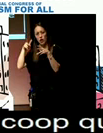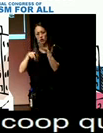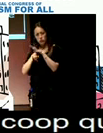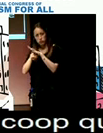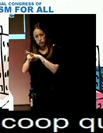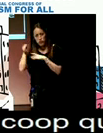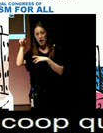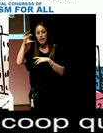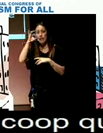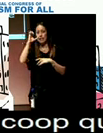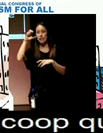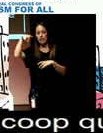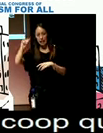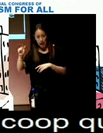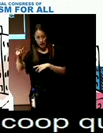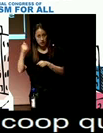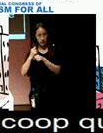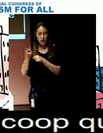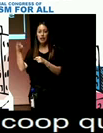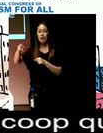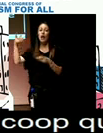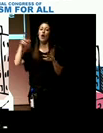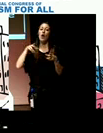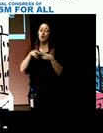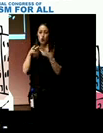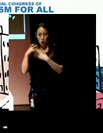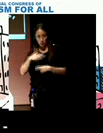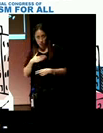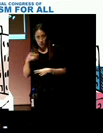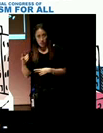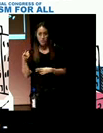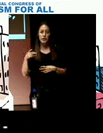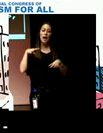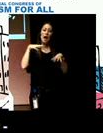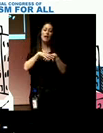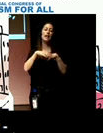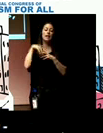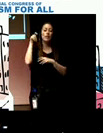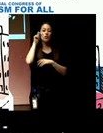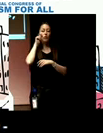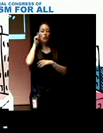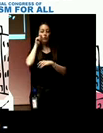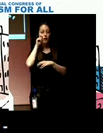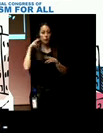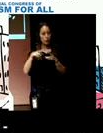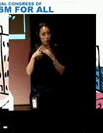social tourism network in France, and ENAT, which is one of the kind organizers here